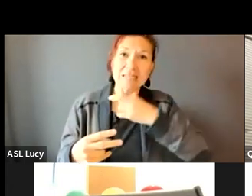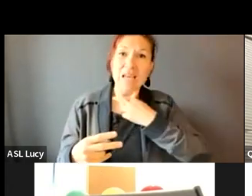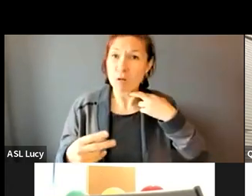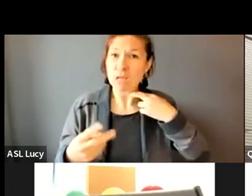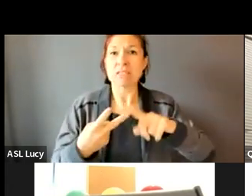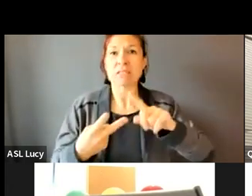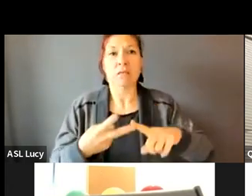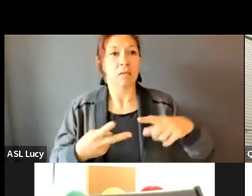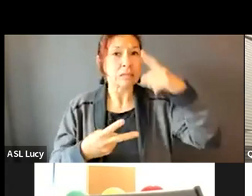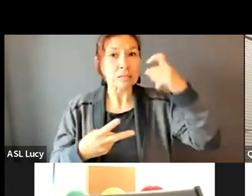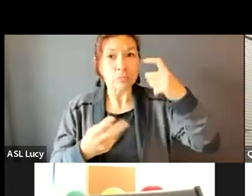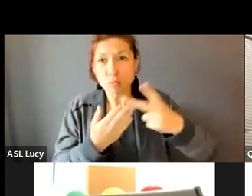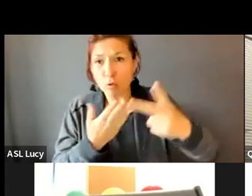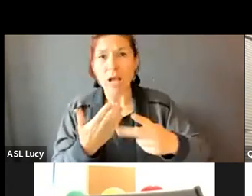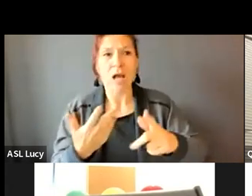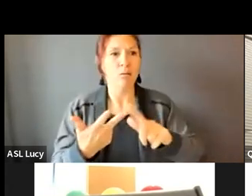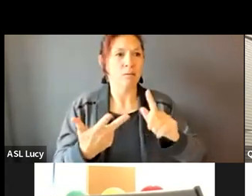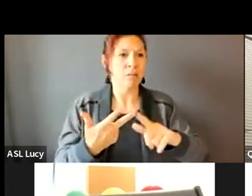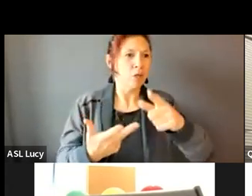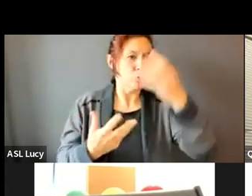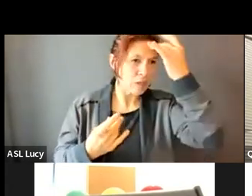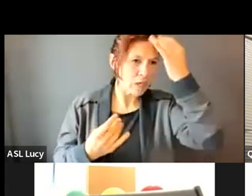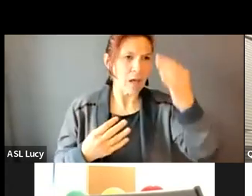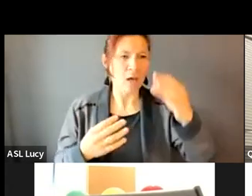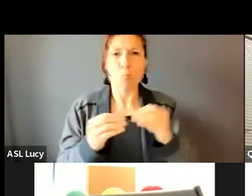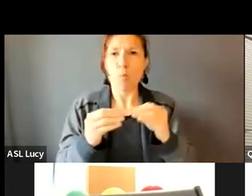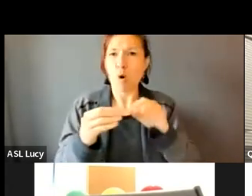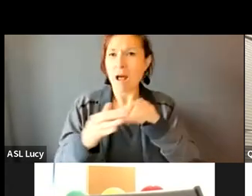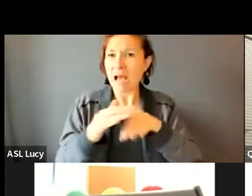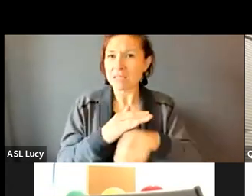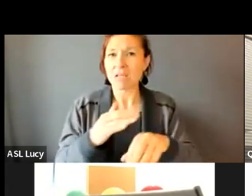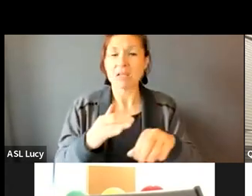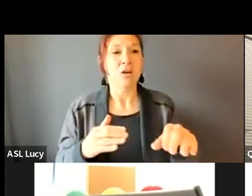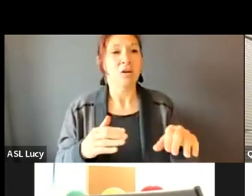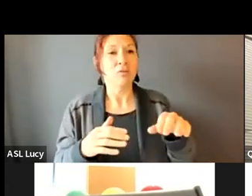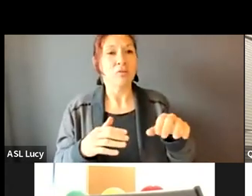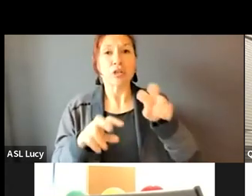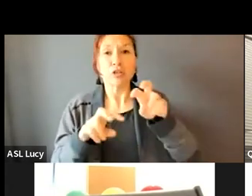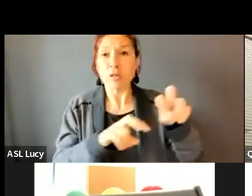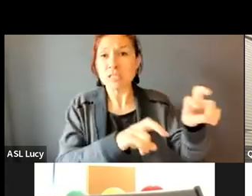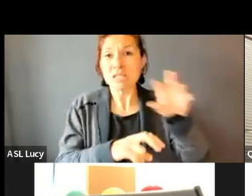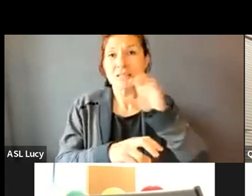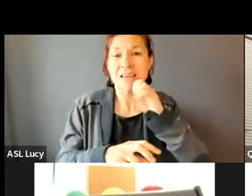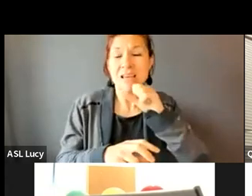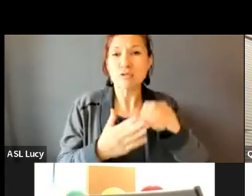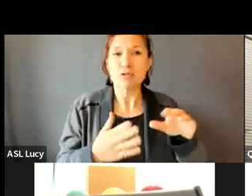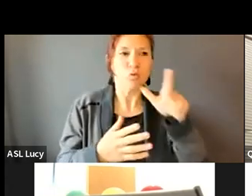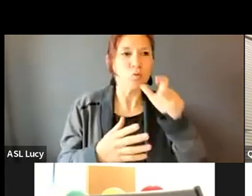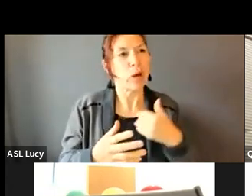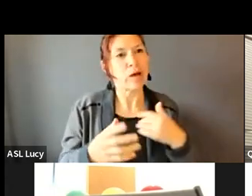your thinking around how to bring more access for transition age students with with pretty complex profiles